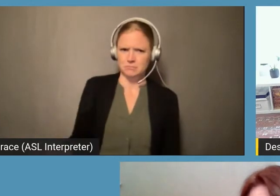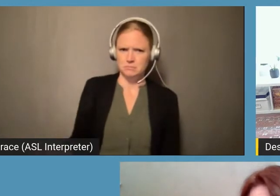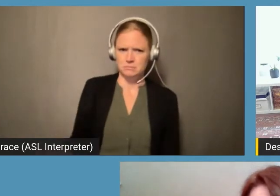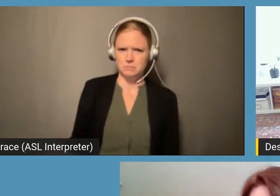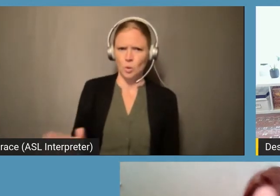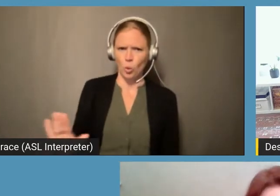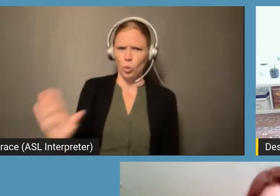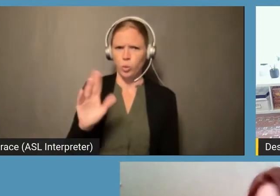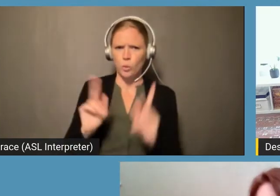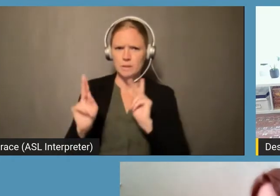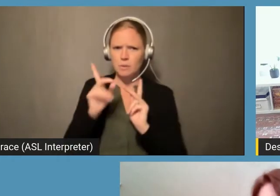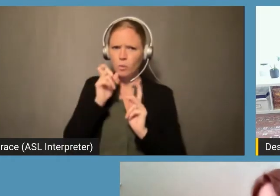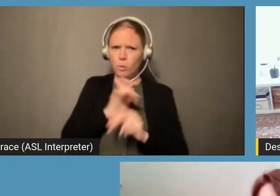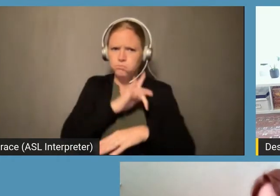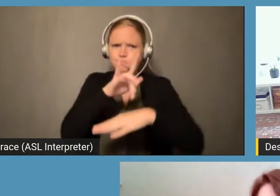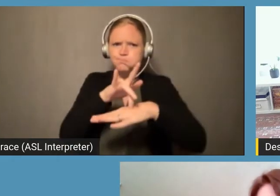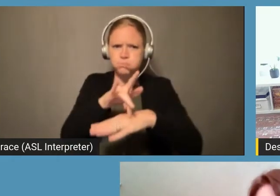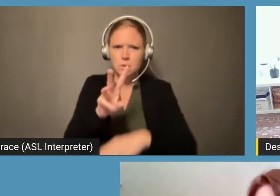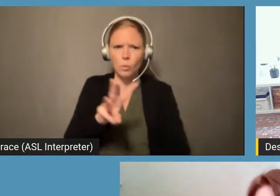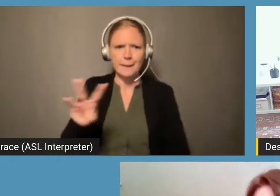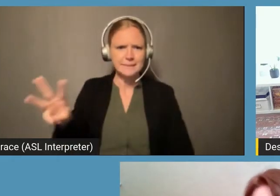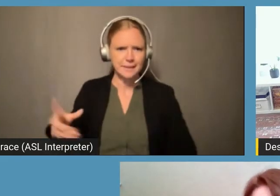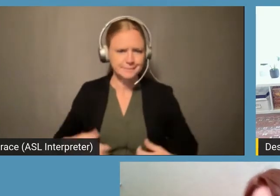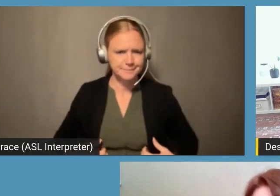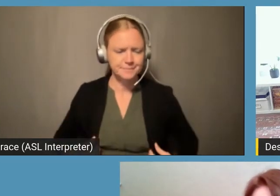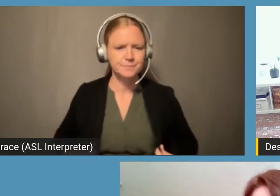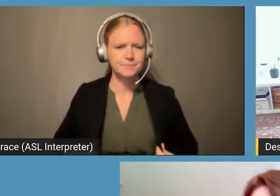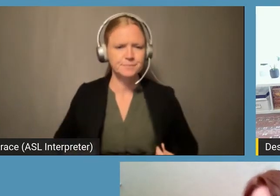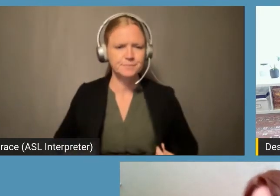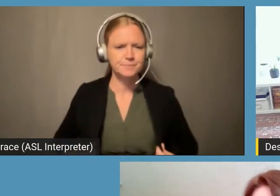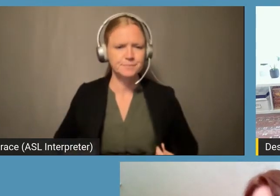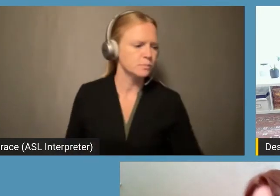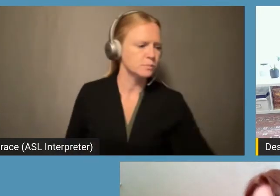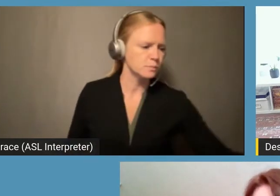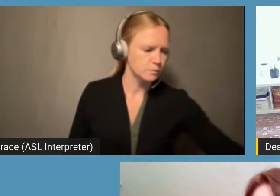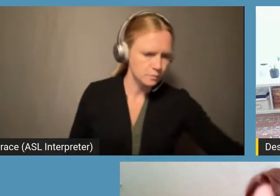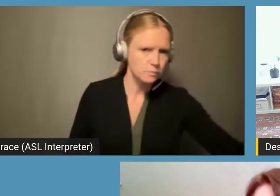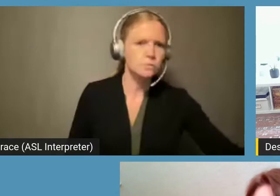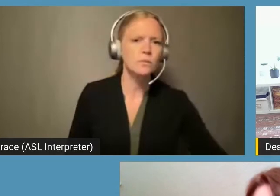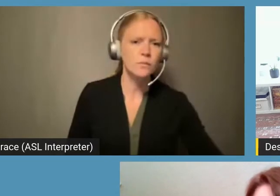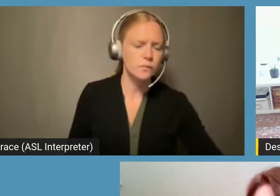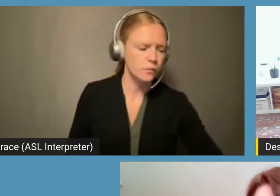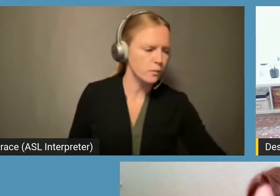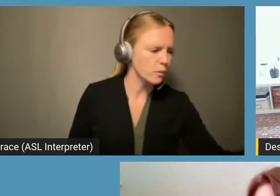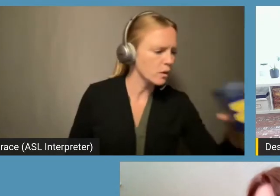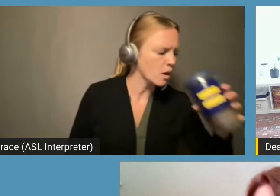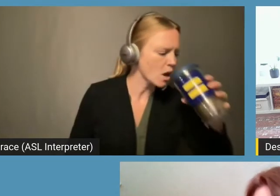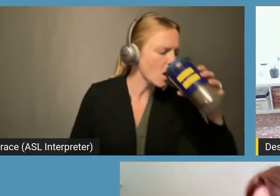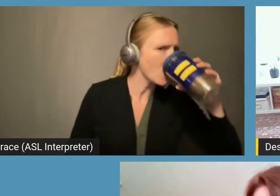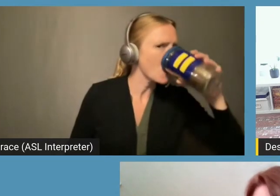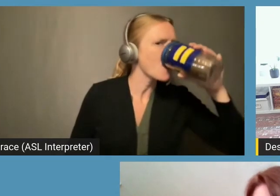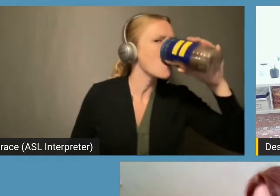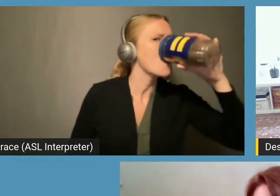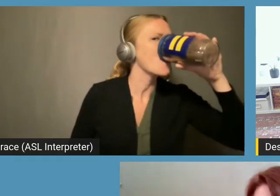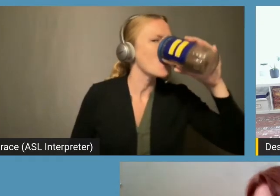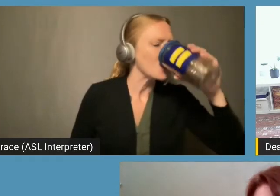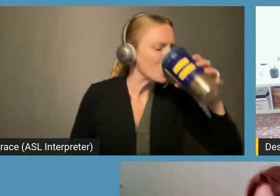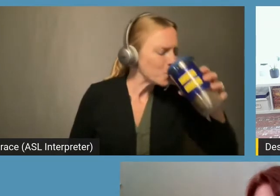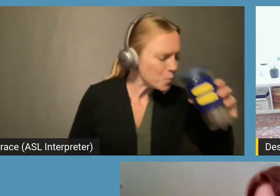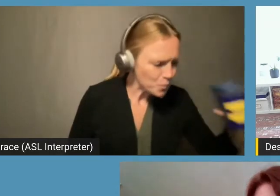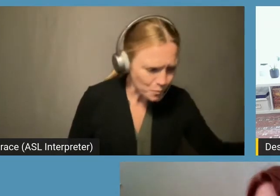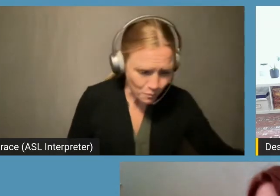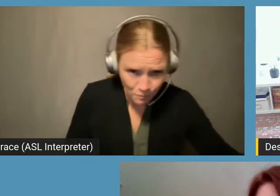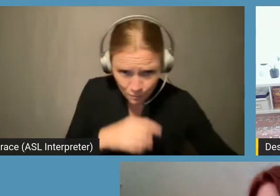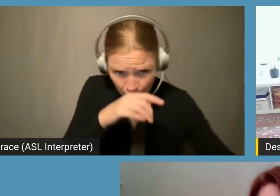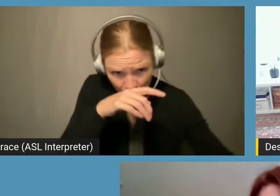visiting. So kind of along those lines, what should we keep in mind about outreach efforts